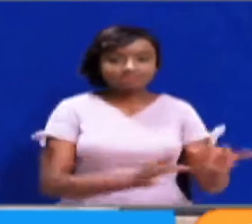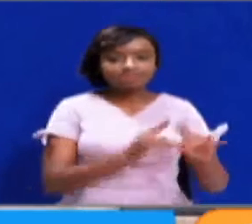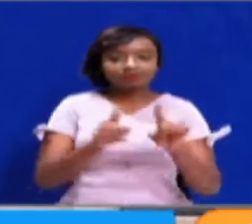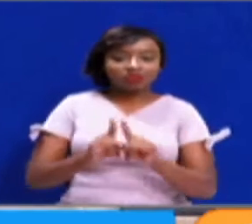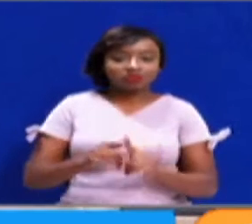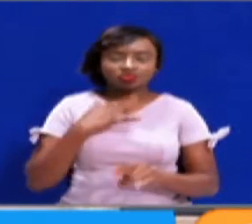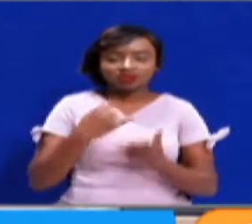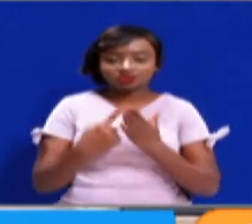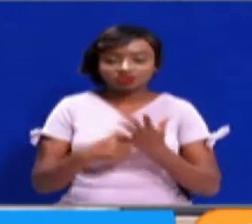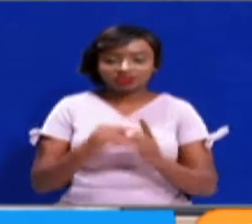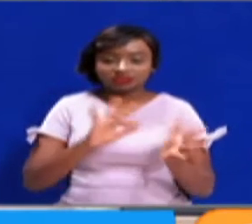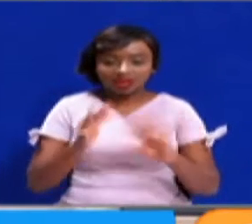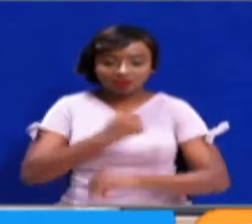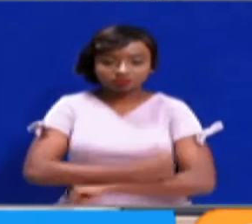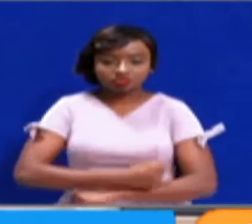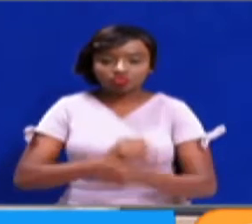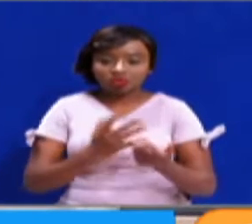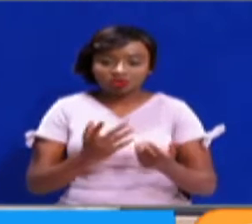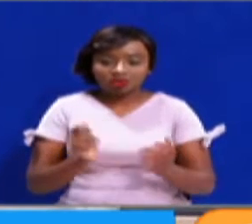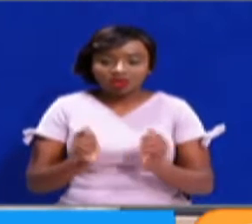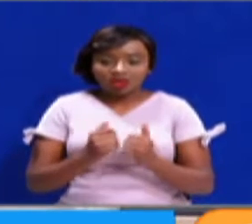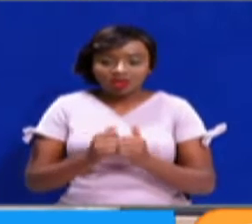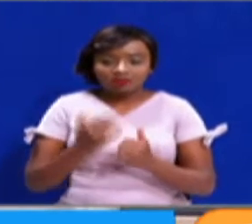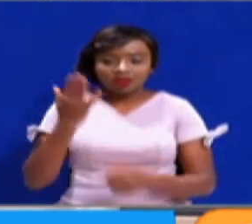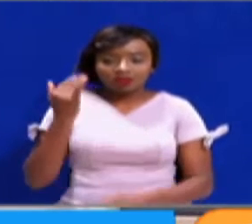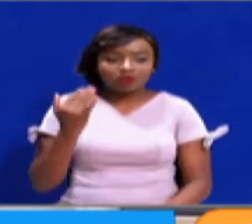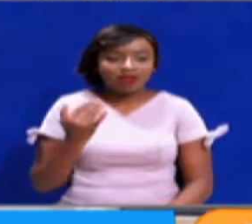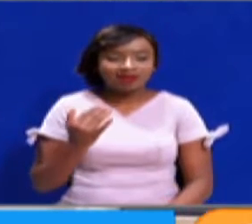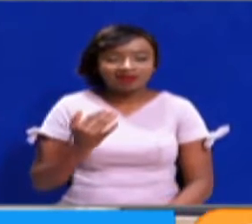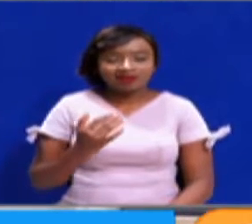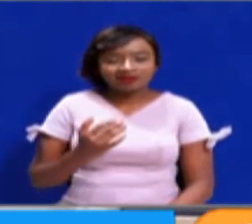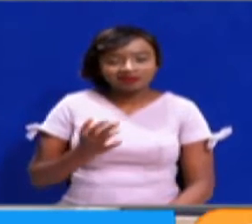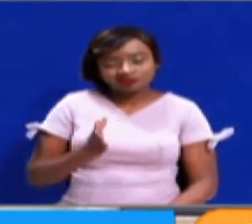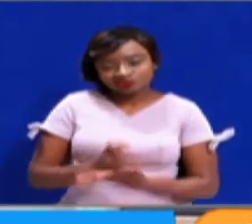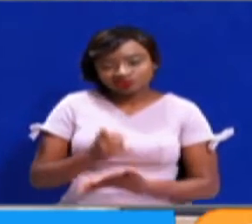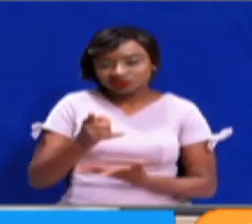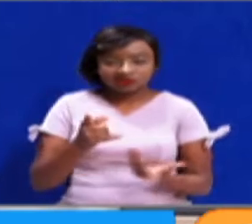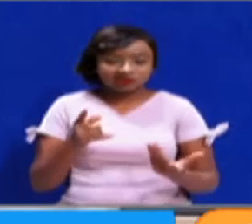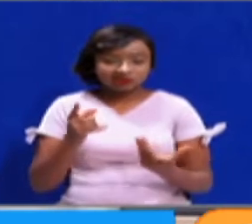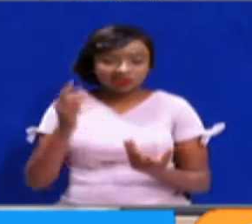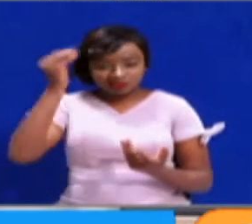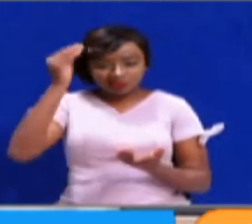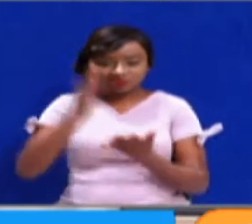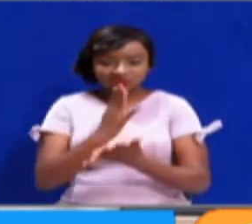But I wanted us to talk about the school calendar because there's been something so rather untidy about this whole thing. I